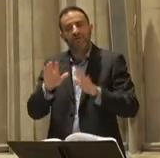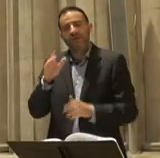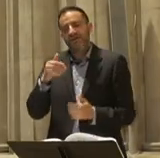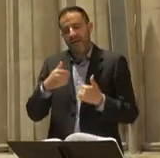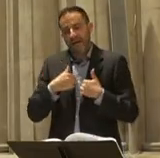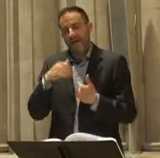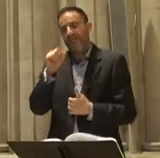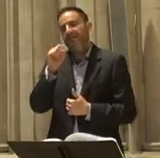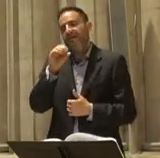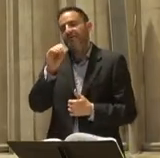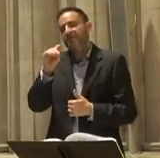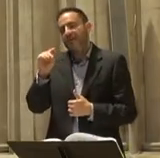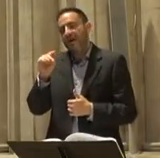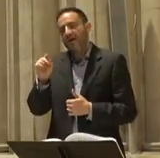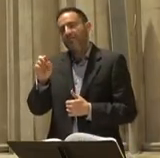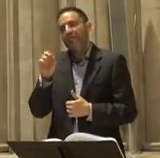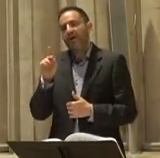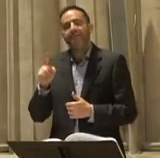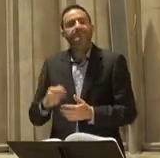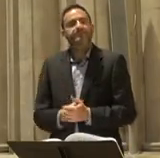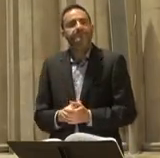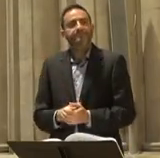back amongst us as well.